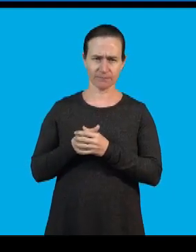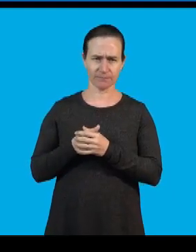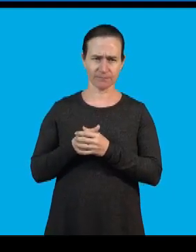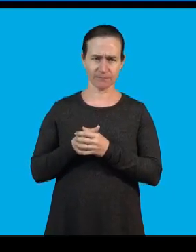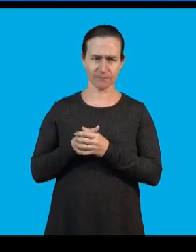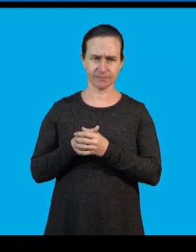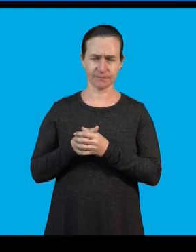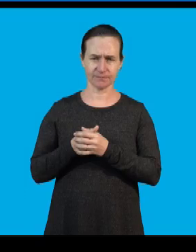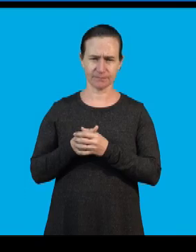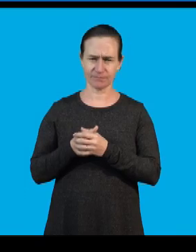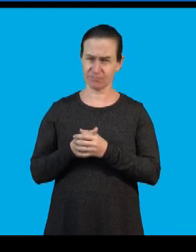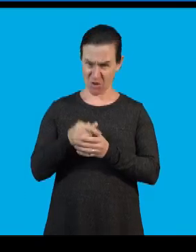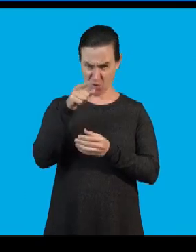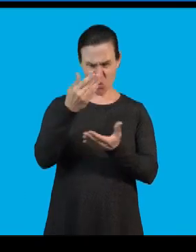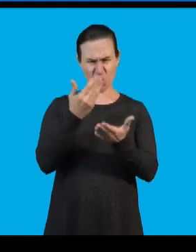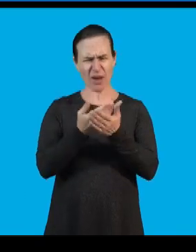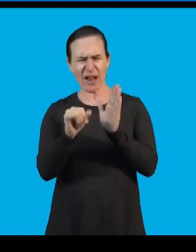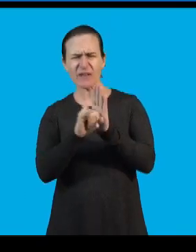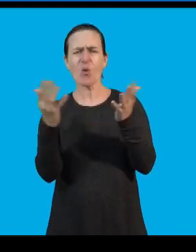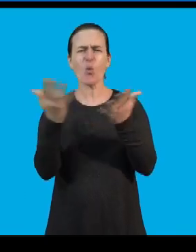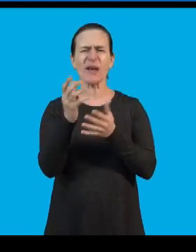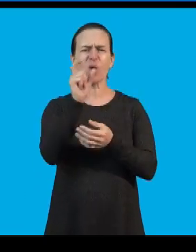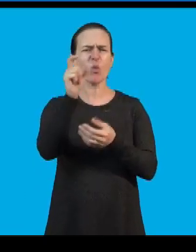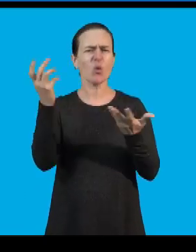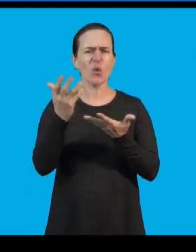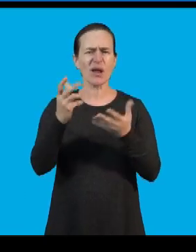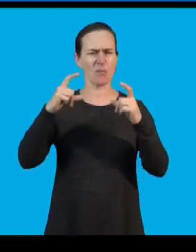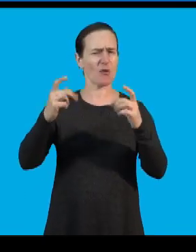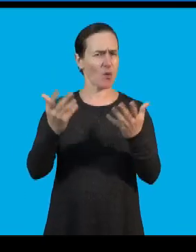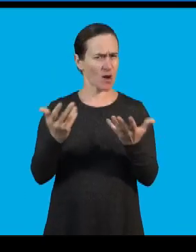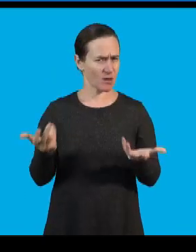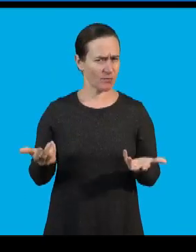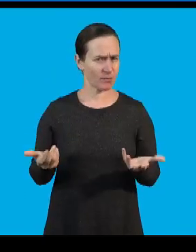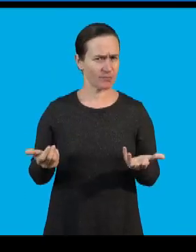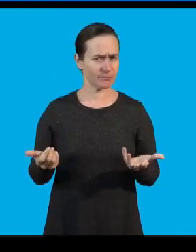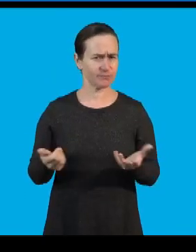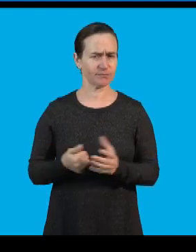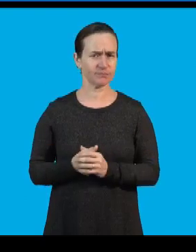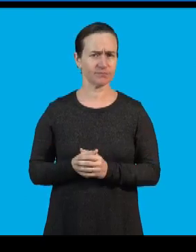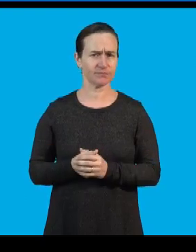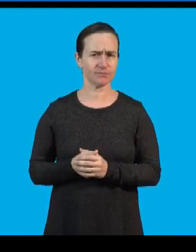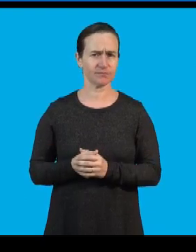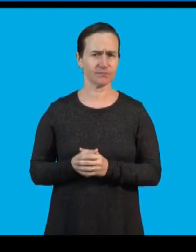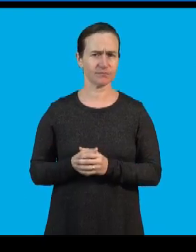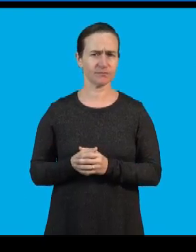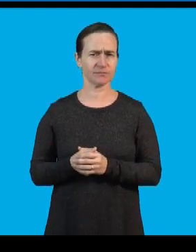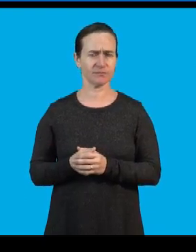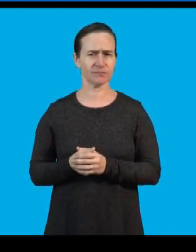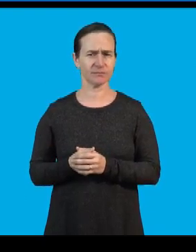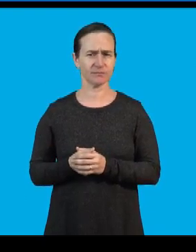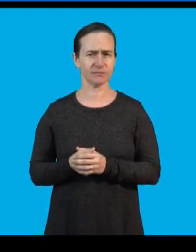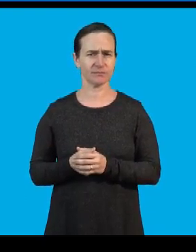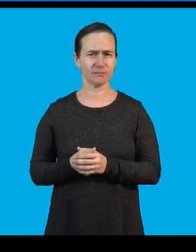all right, carry scars. Can you identify that quickly? All right, because something